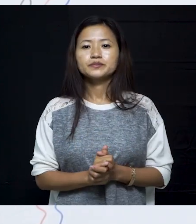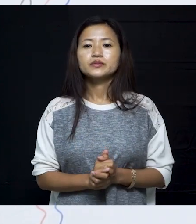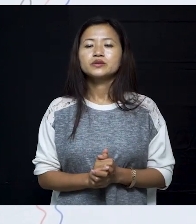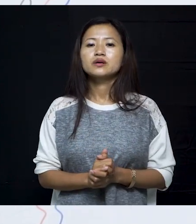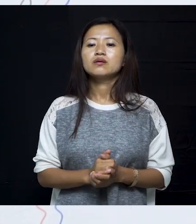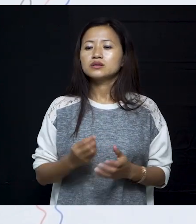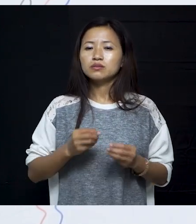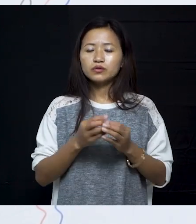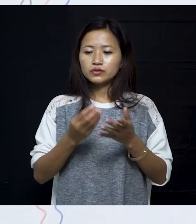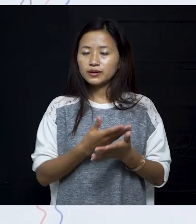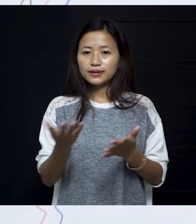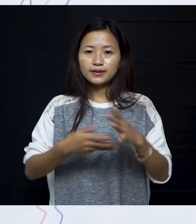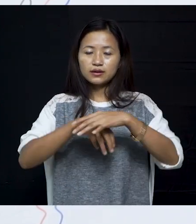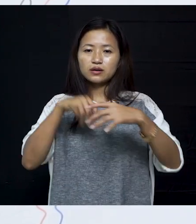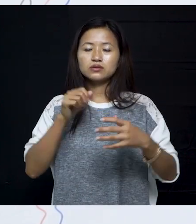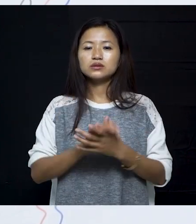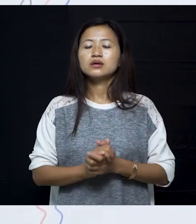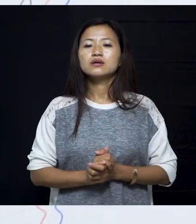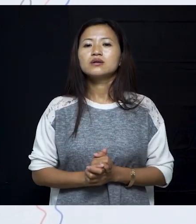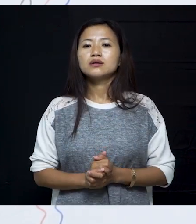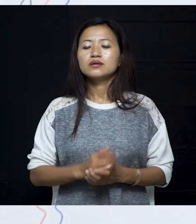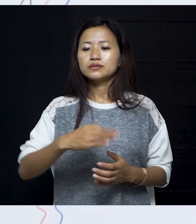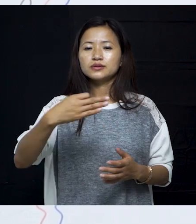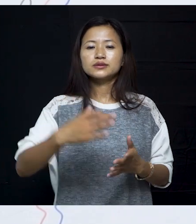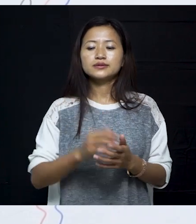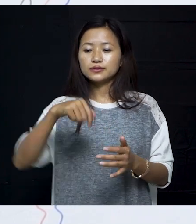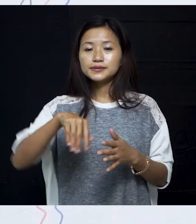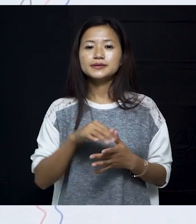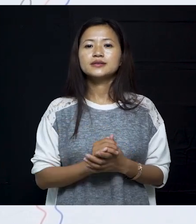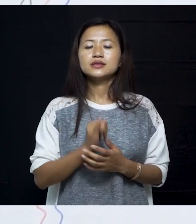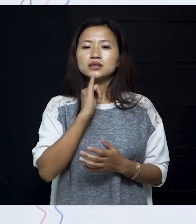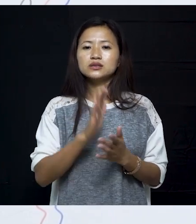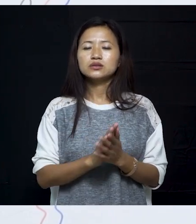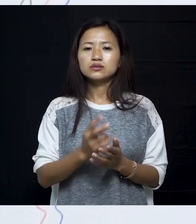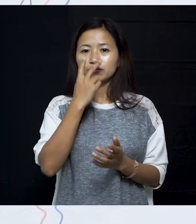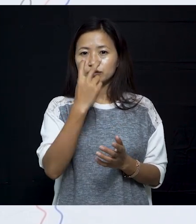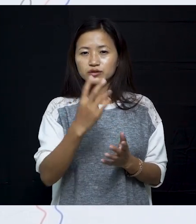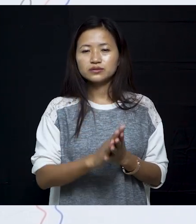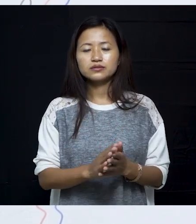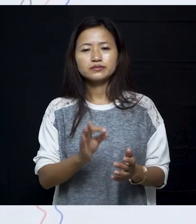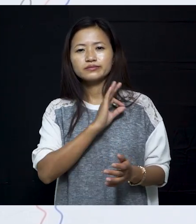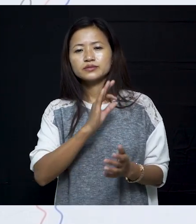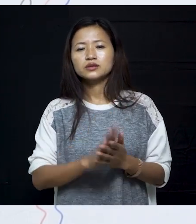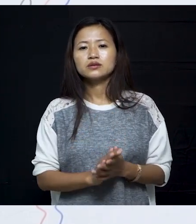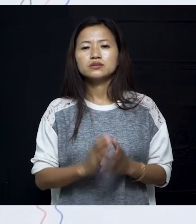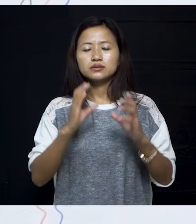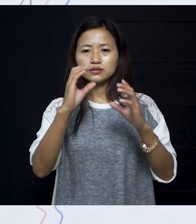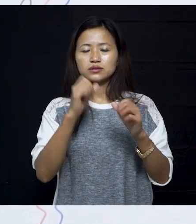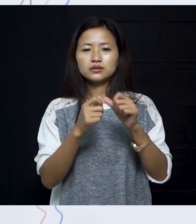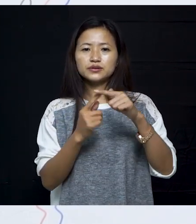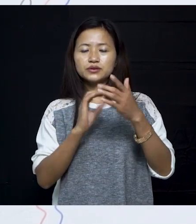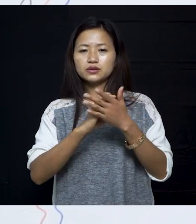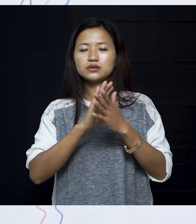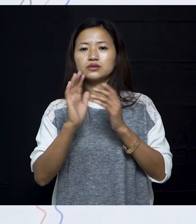are the layout. The main features under layout here is it should be visually attractive, catchy.